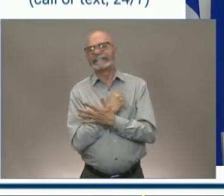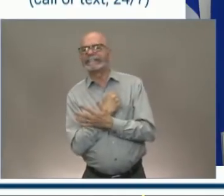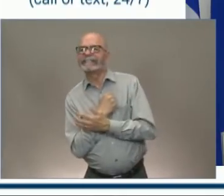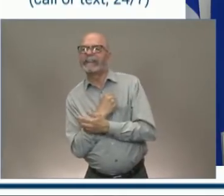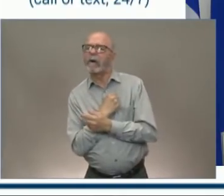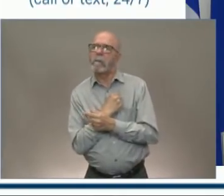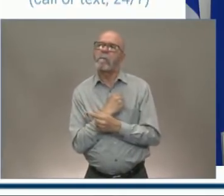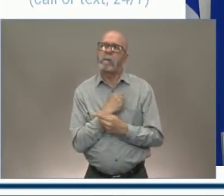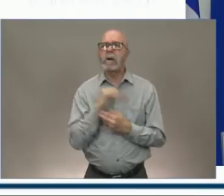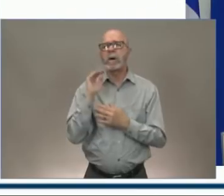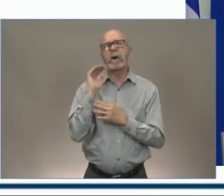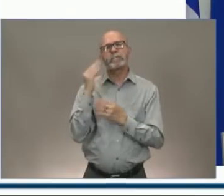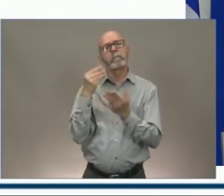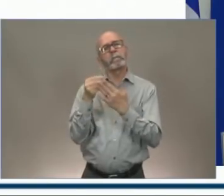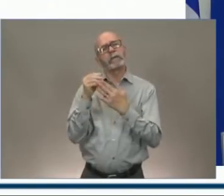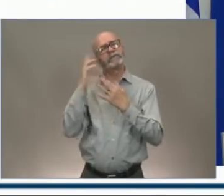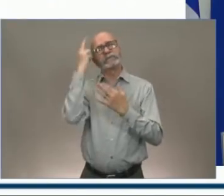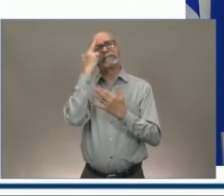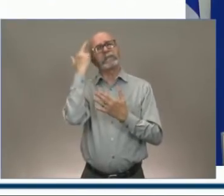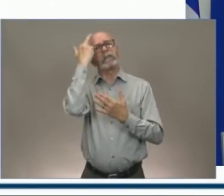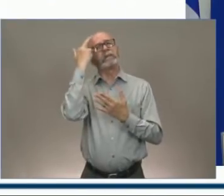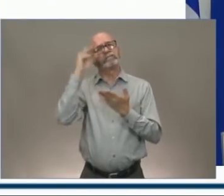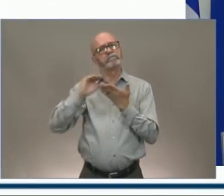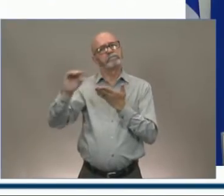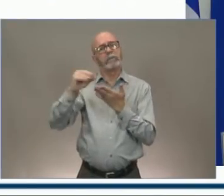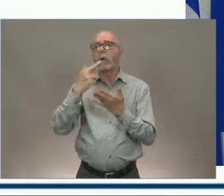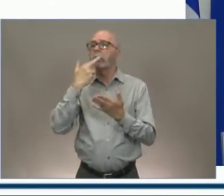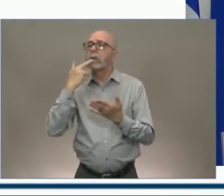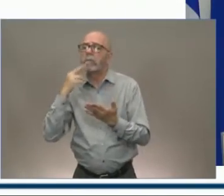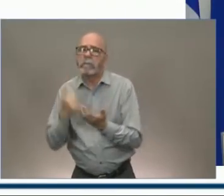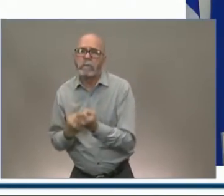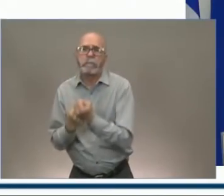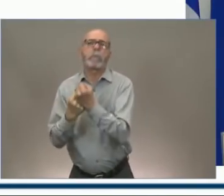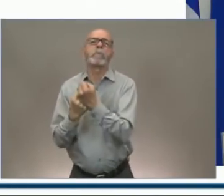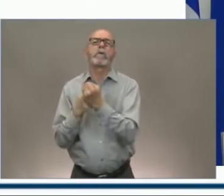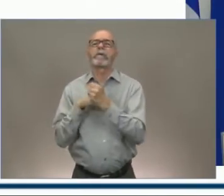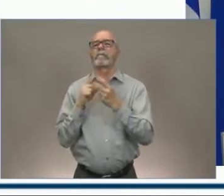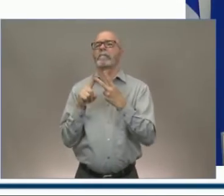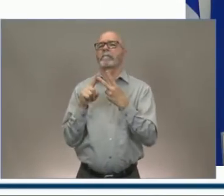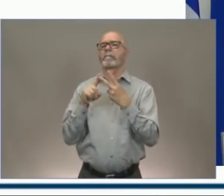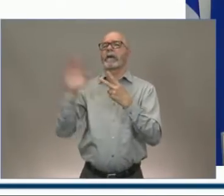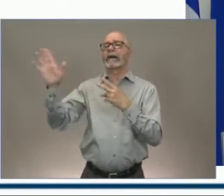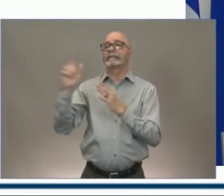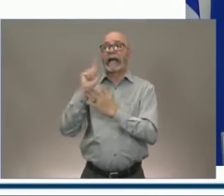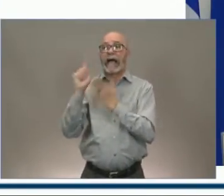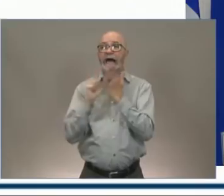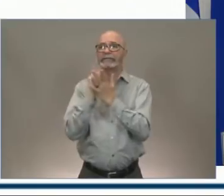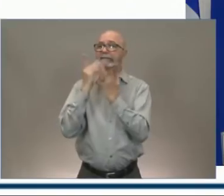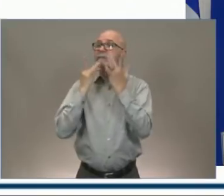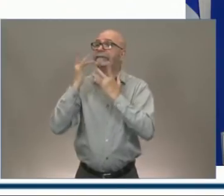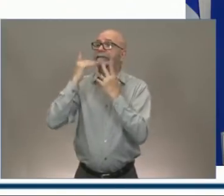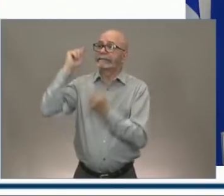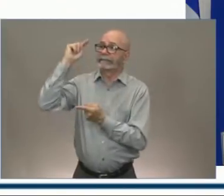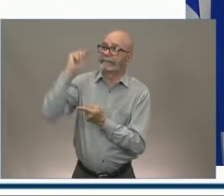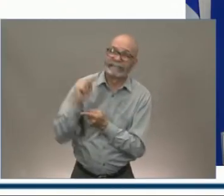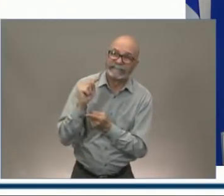was required. A lot of the restaurants have been reduced in capacity because of restrictions, every second